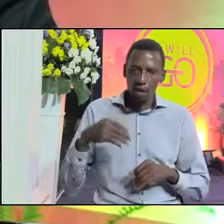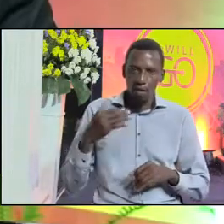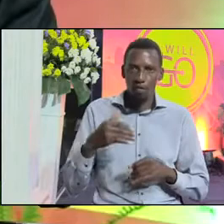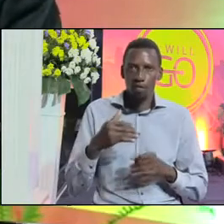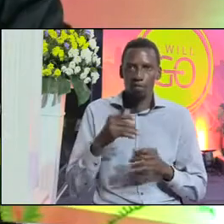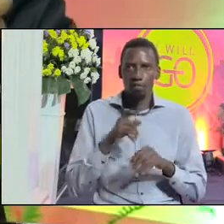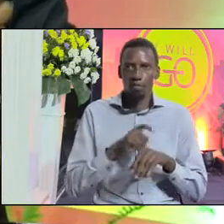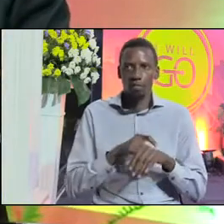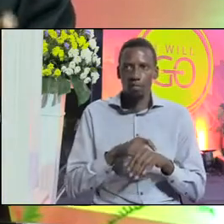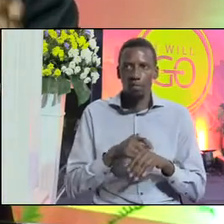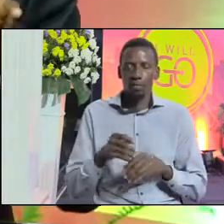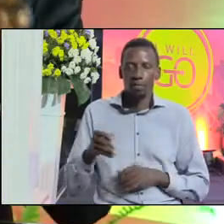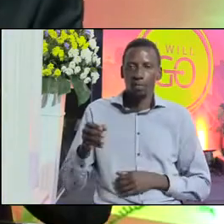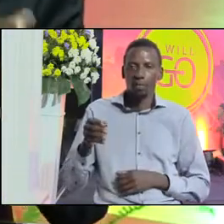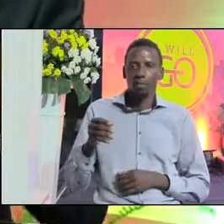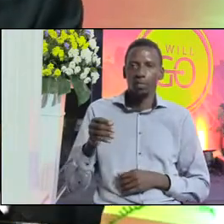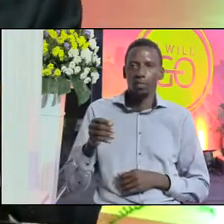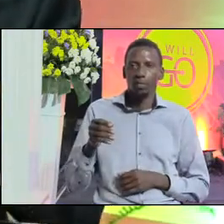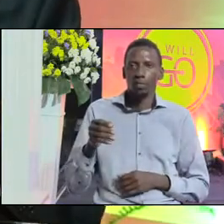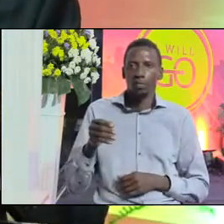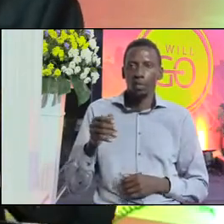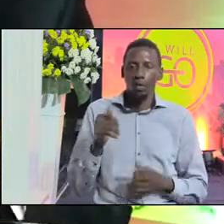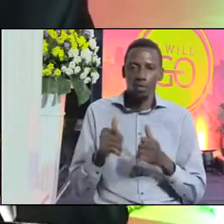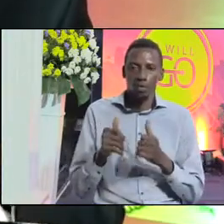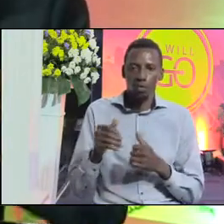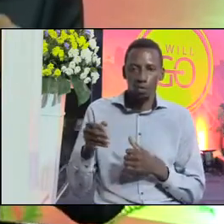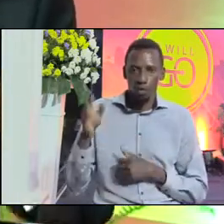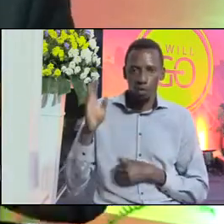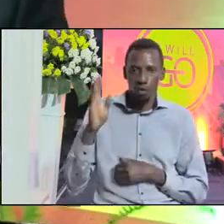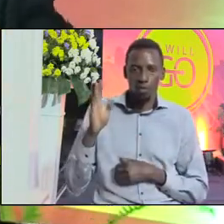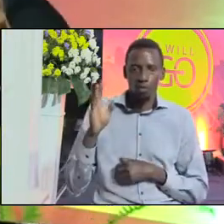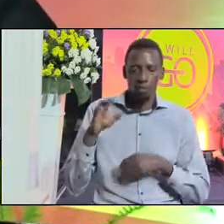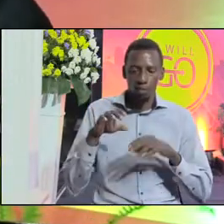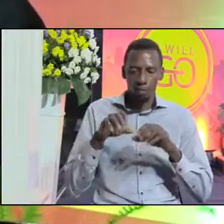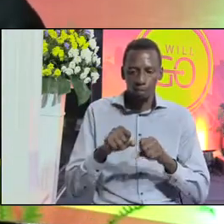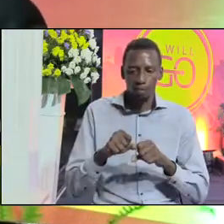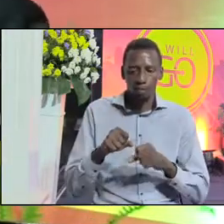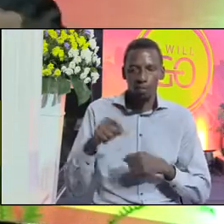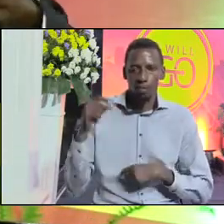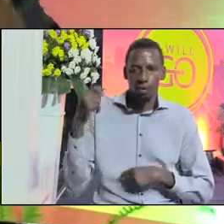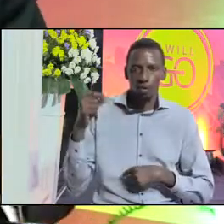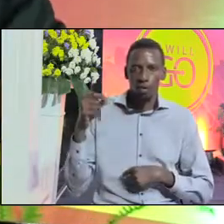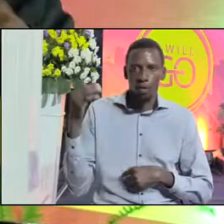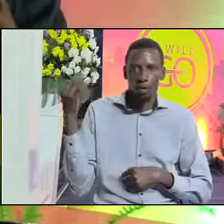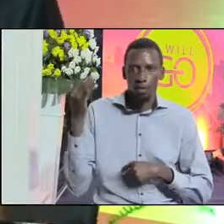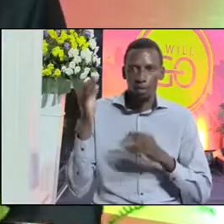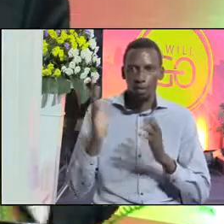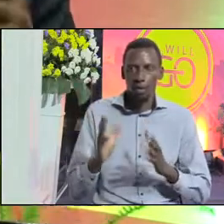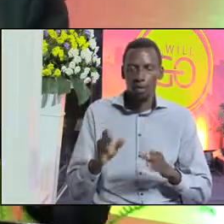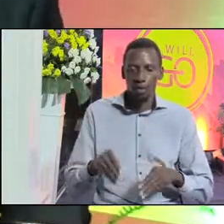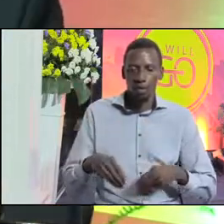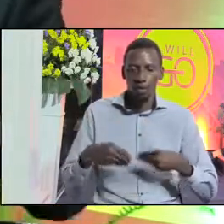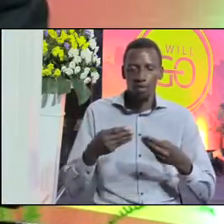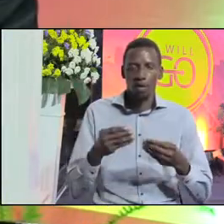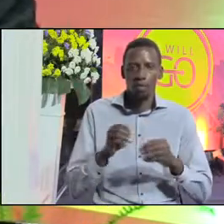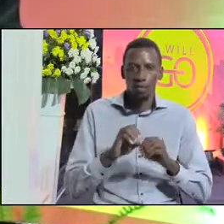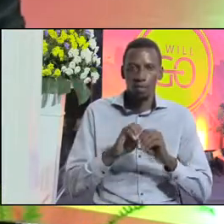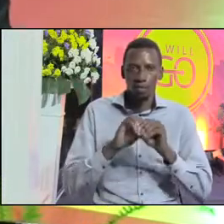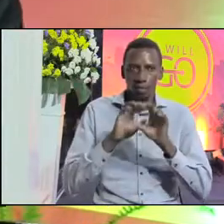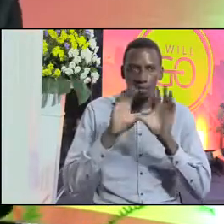gospel, the God, which in a while God grabs hold of a gospel preacher and provides a